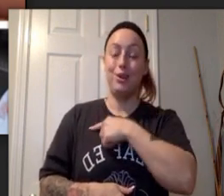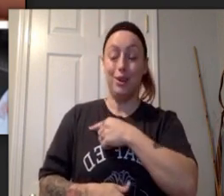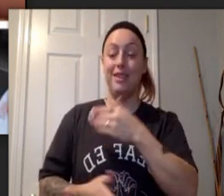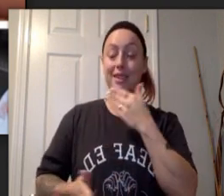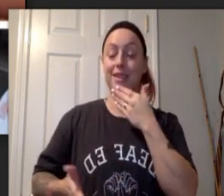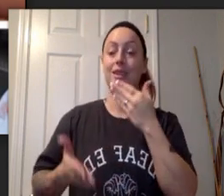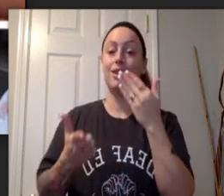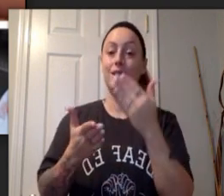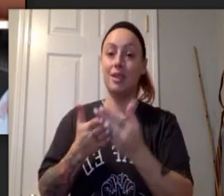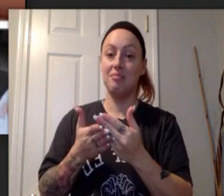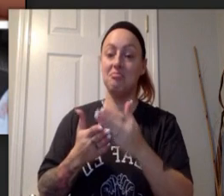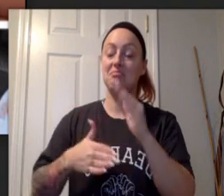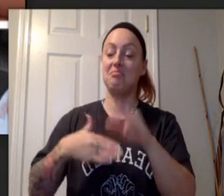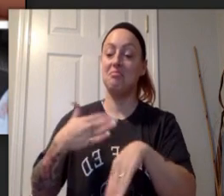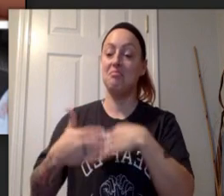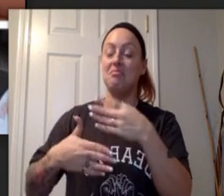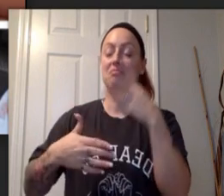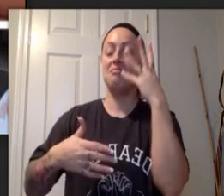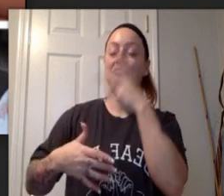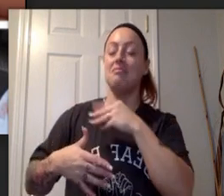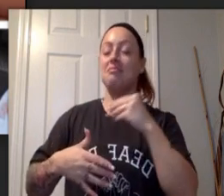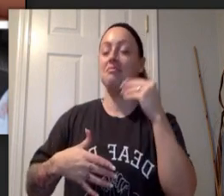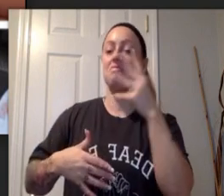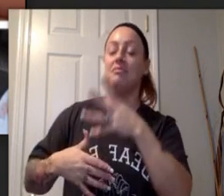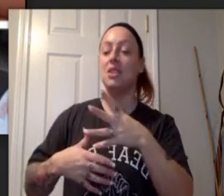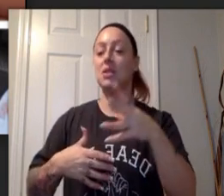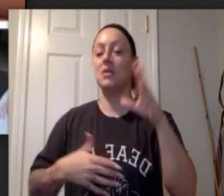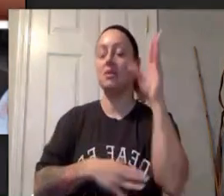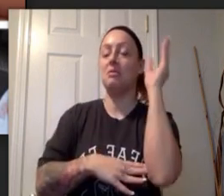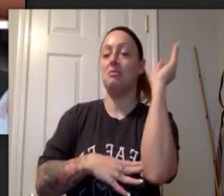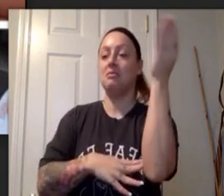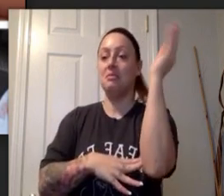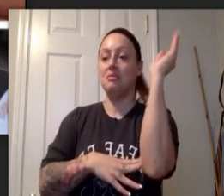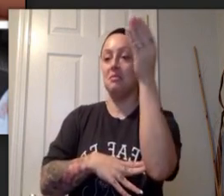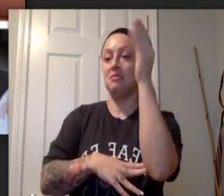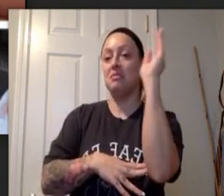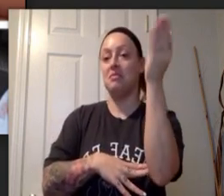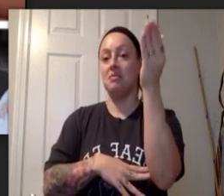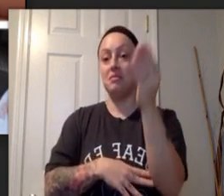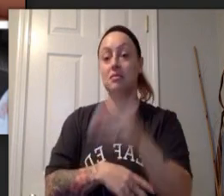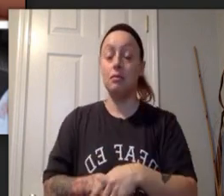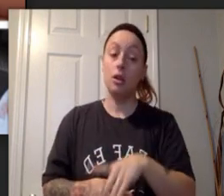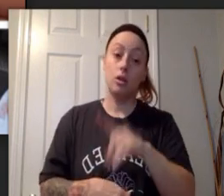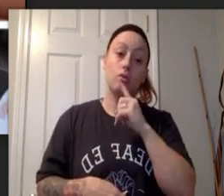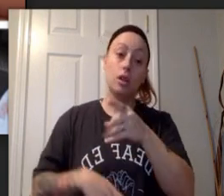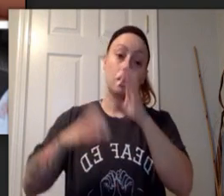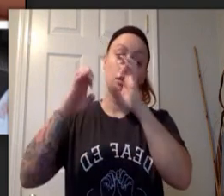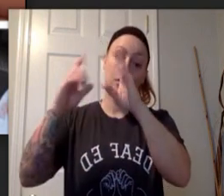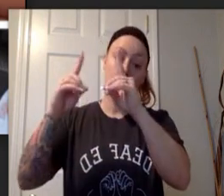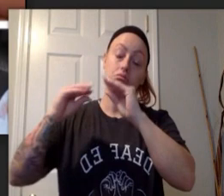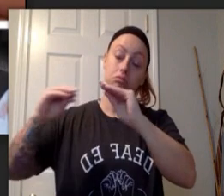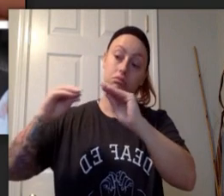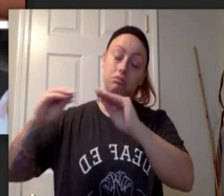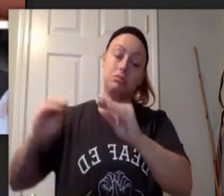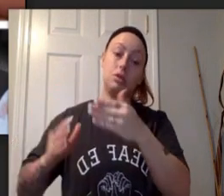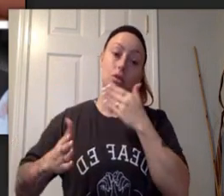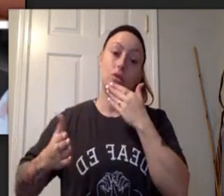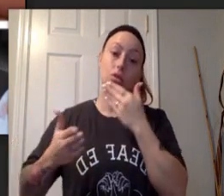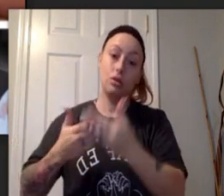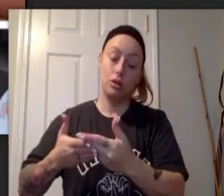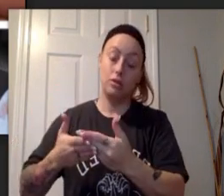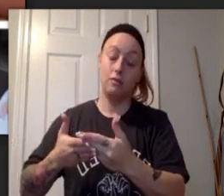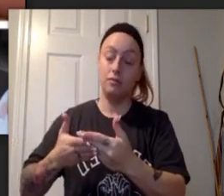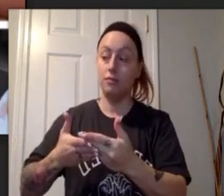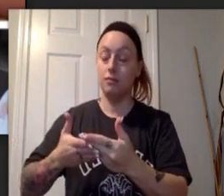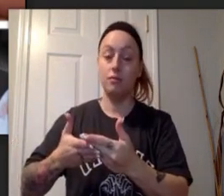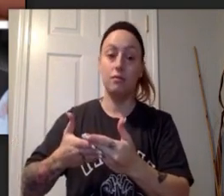way, and giving a beautifully spoken and very educational breakdown of just